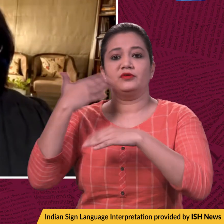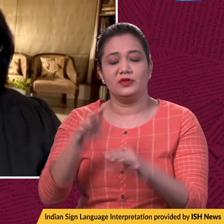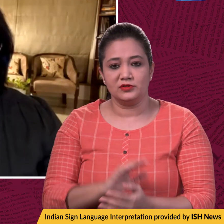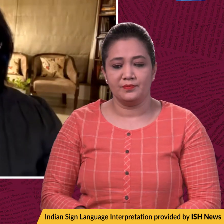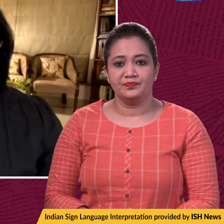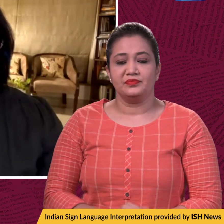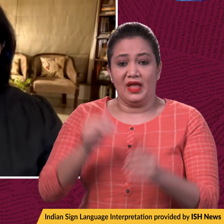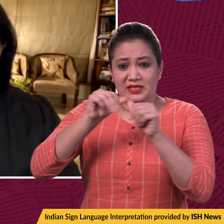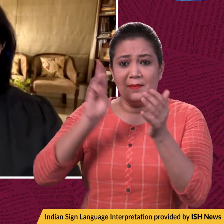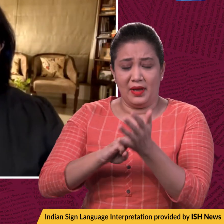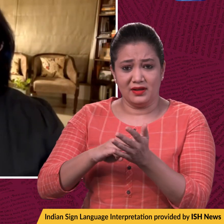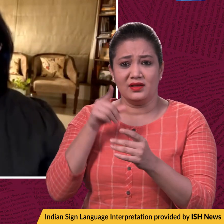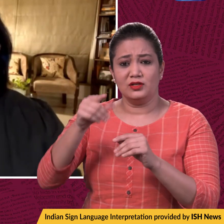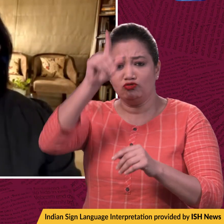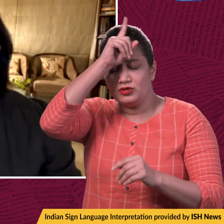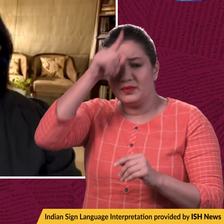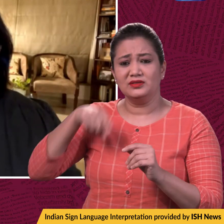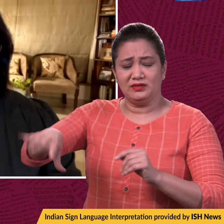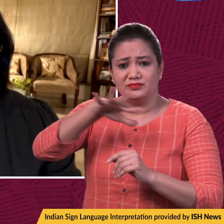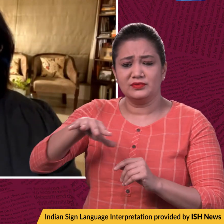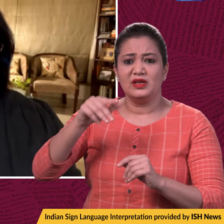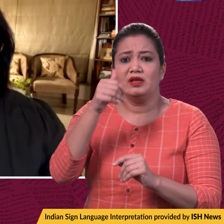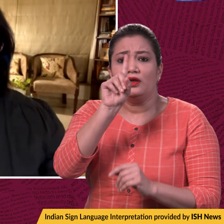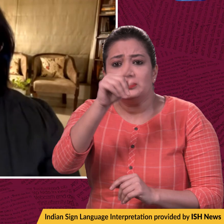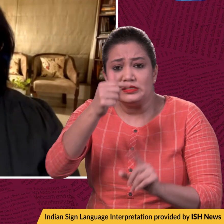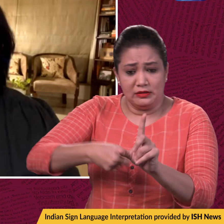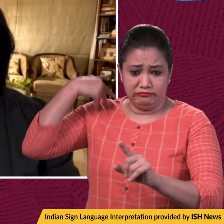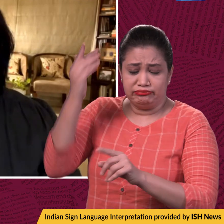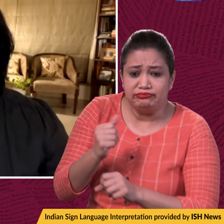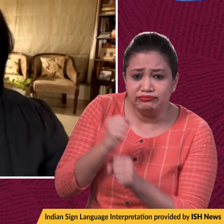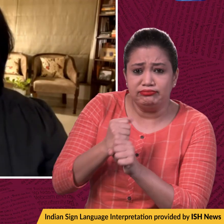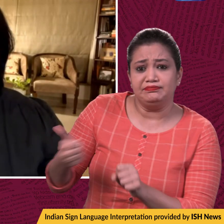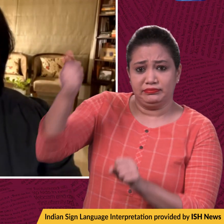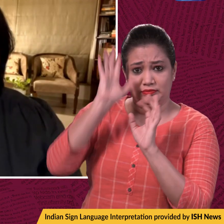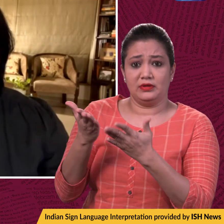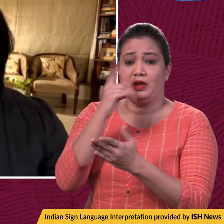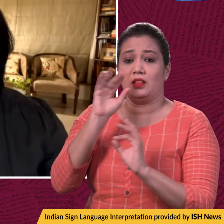Merkel has been the leader of Germany now for 16 years.